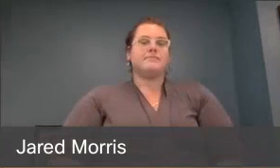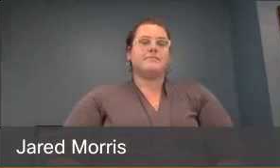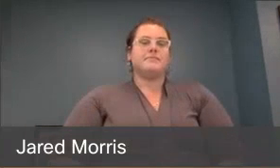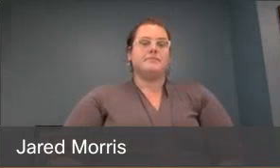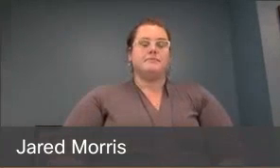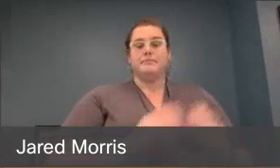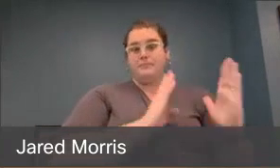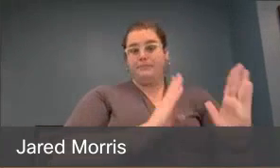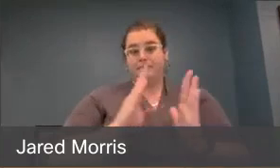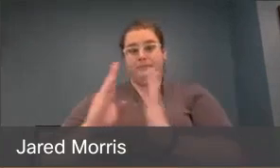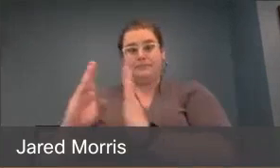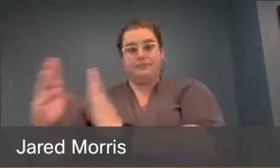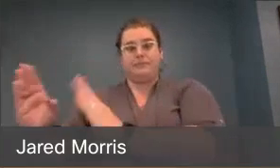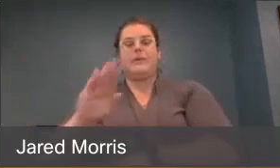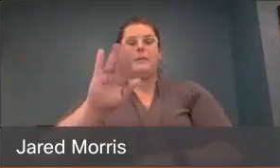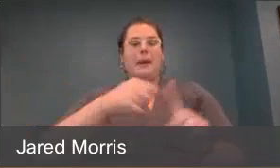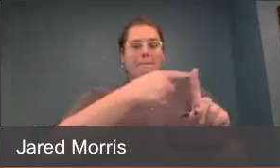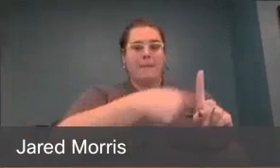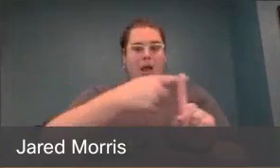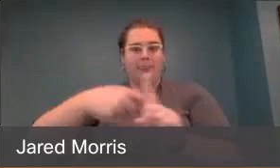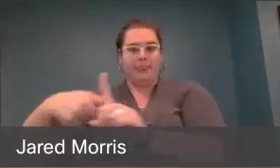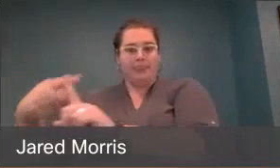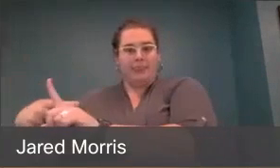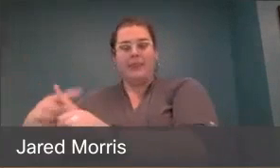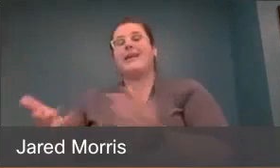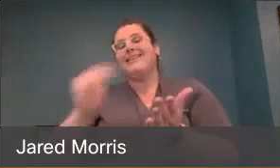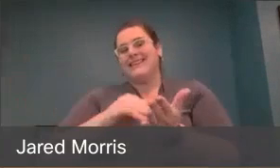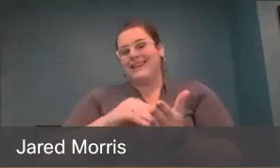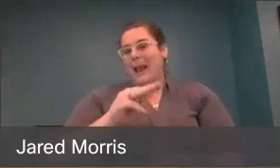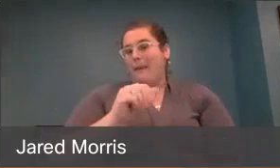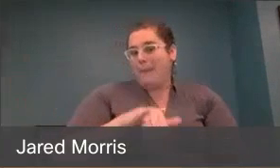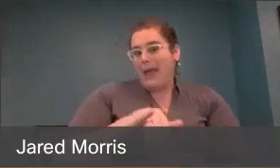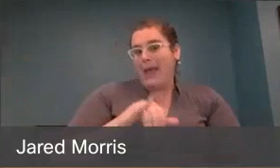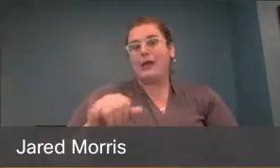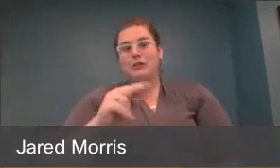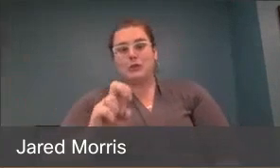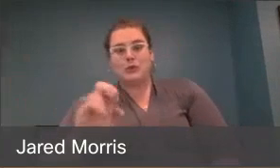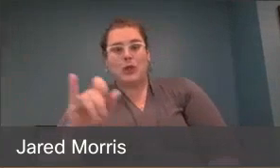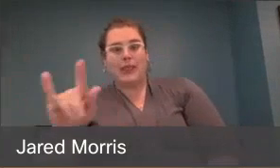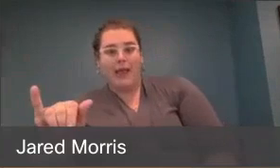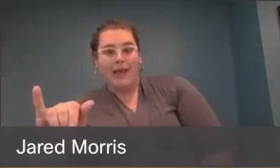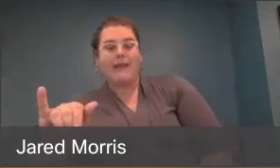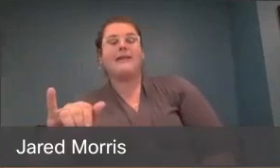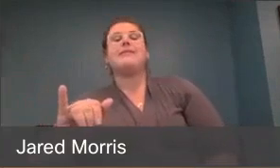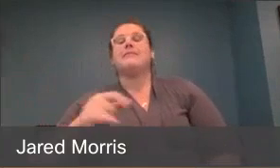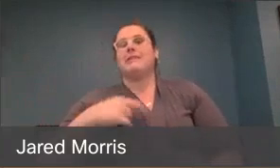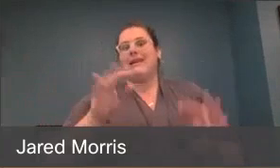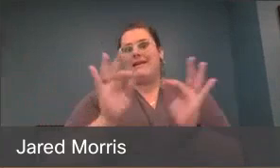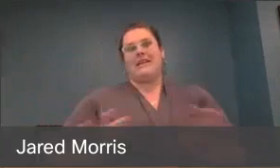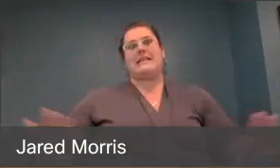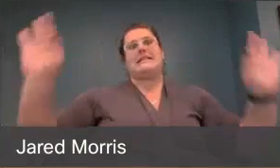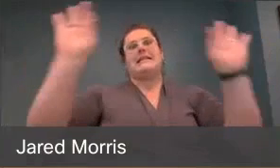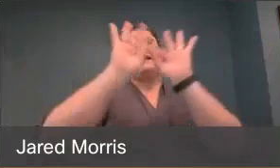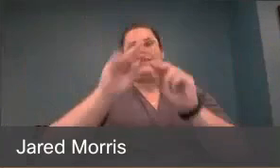in May, June, July, we have seen a significant decrease into the